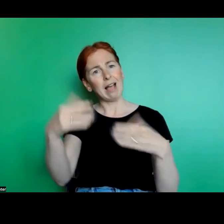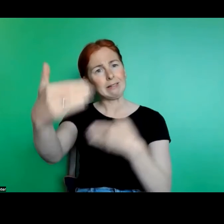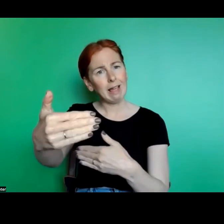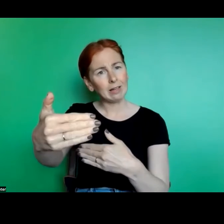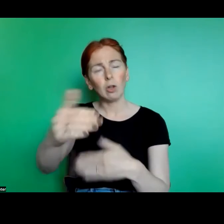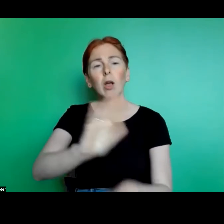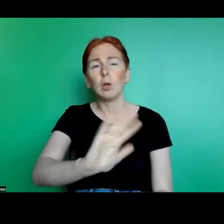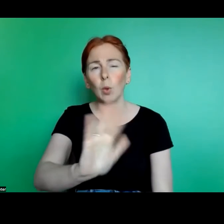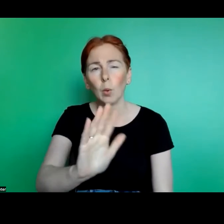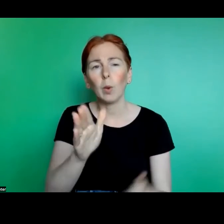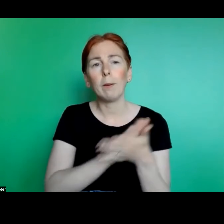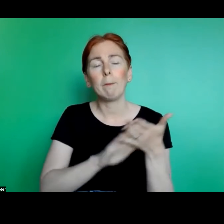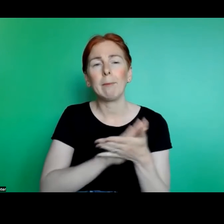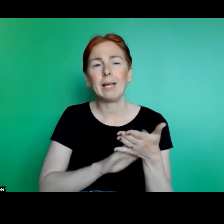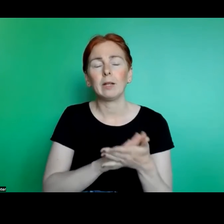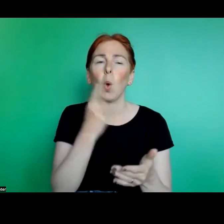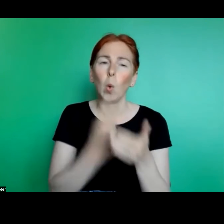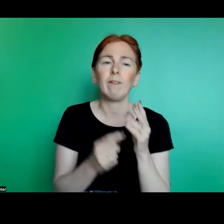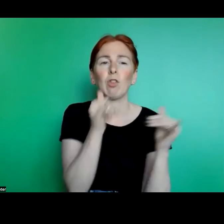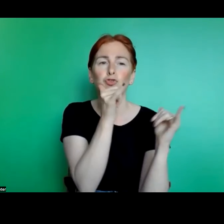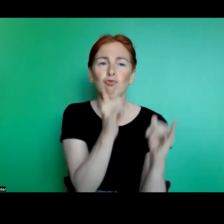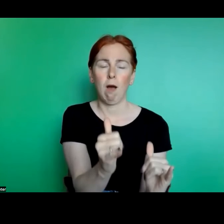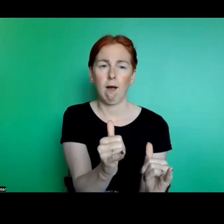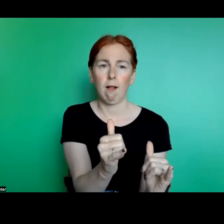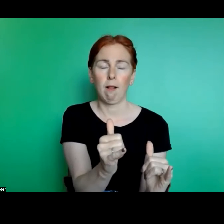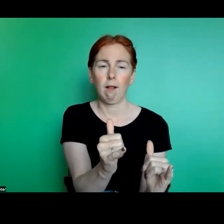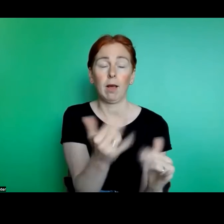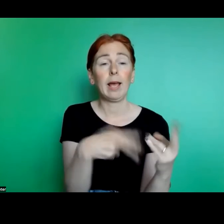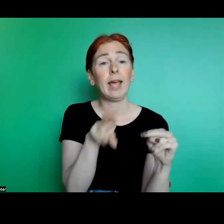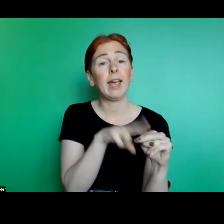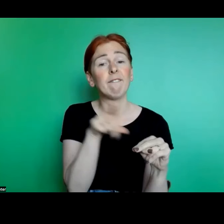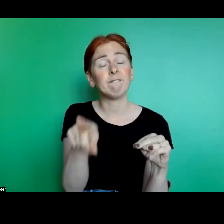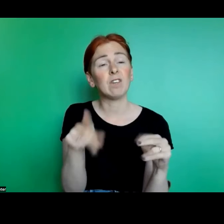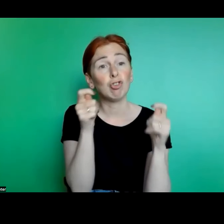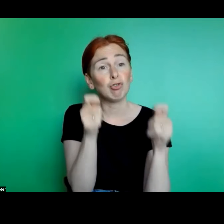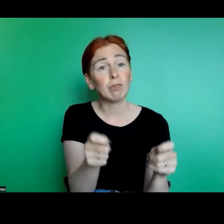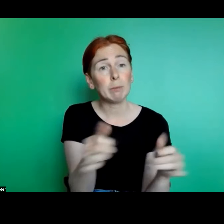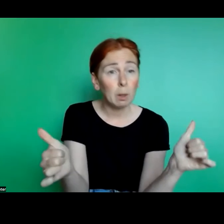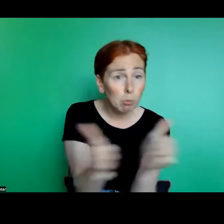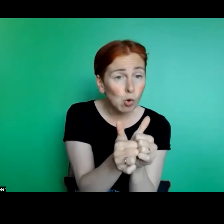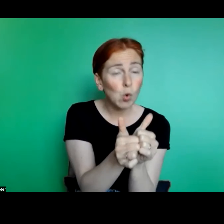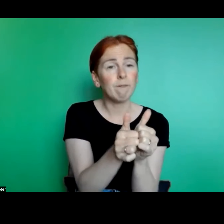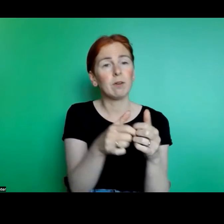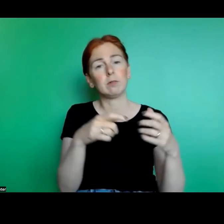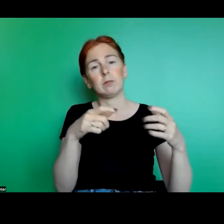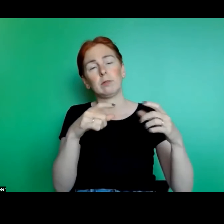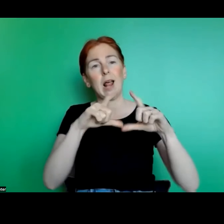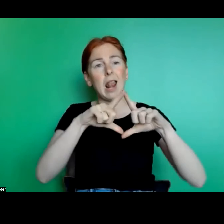And furthermore, when you're choosing patients, once the treatment is licensed and is an approved treatment that's available for